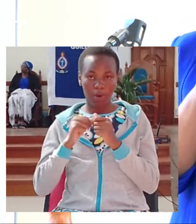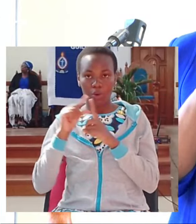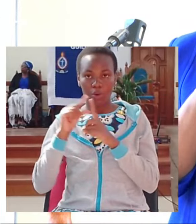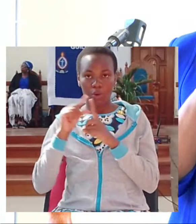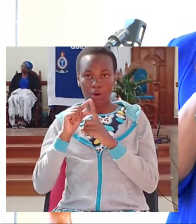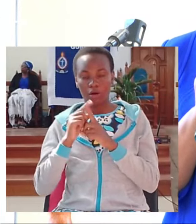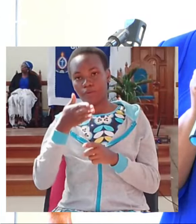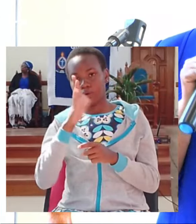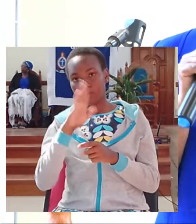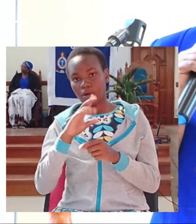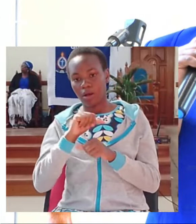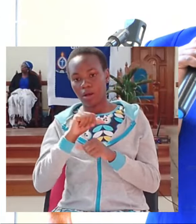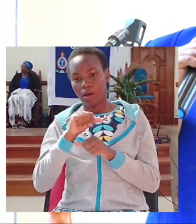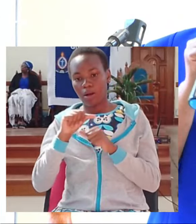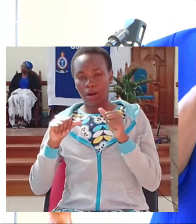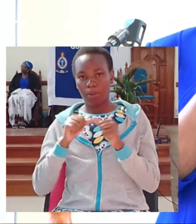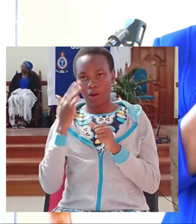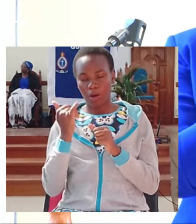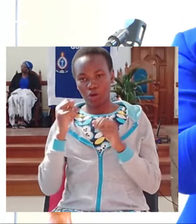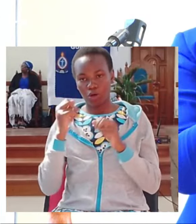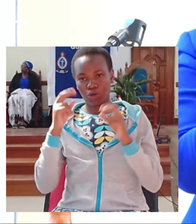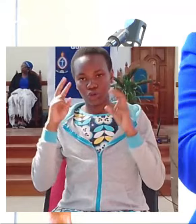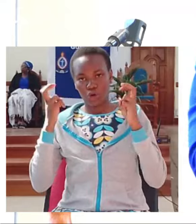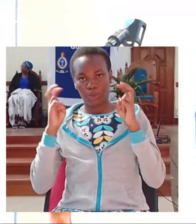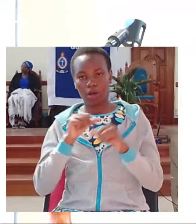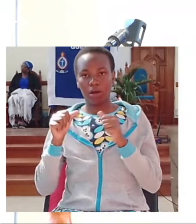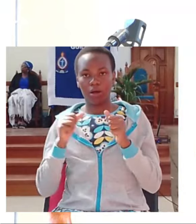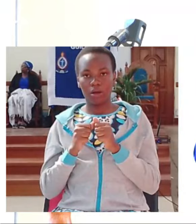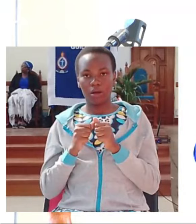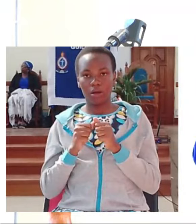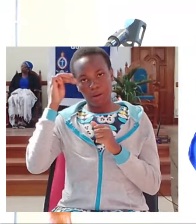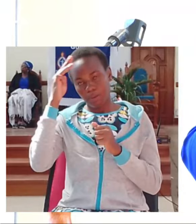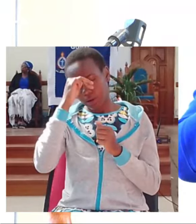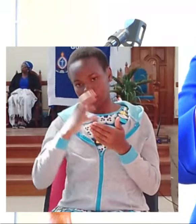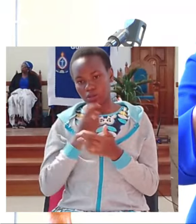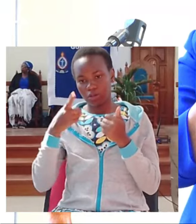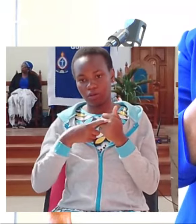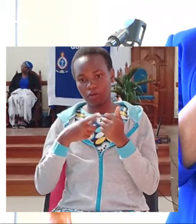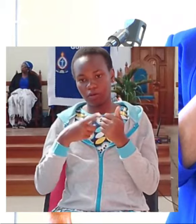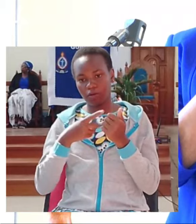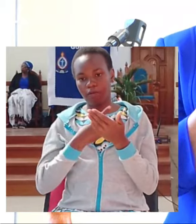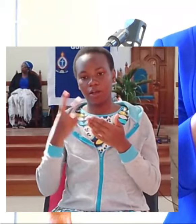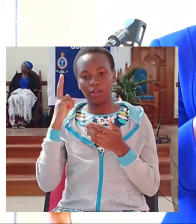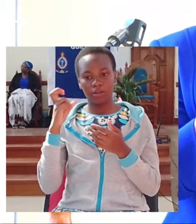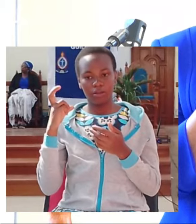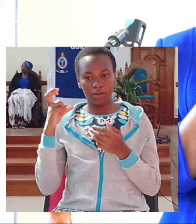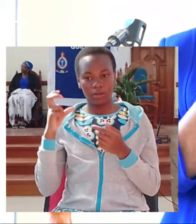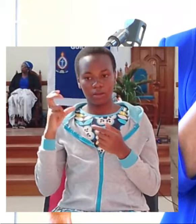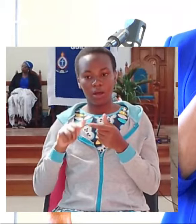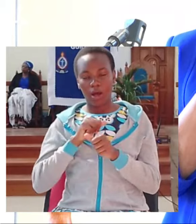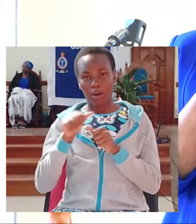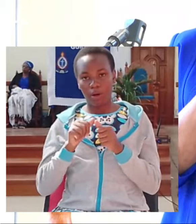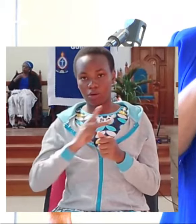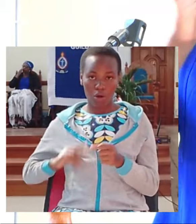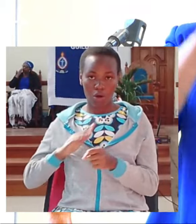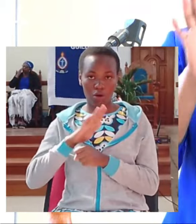And that is why where we are getting our theme, the Matthew 6 and 33, that is talking about God's kingdom and his